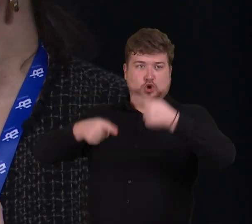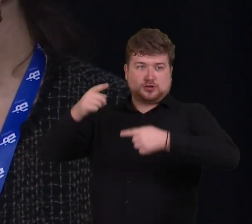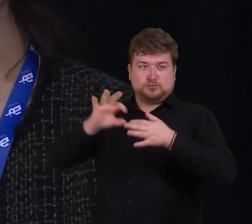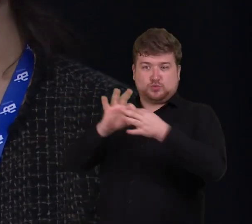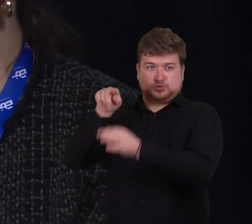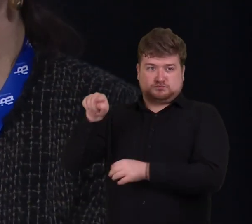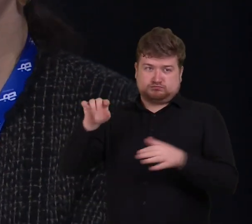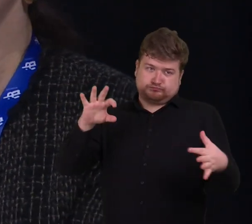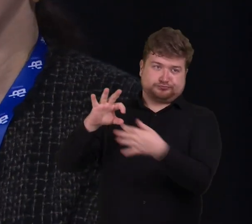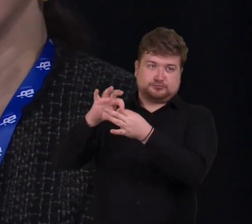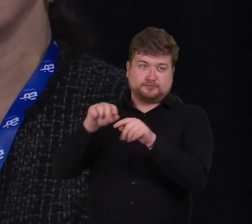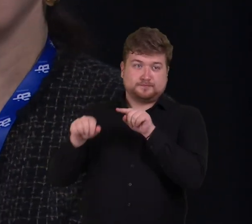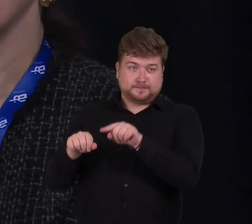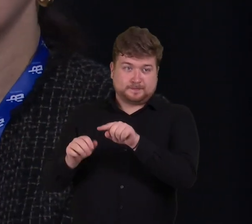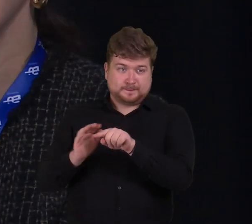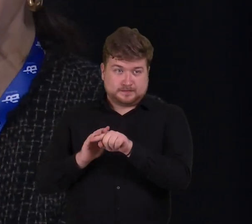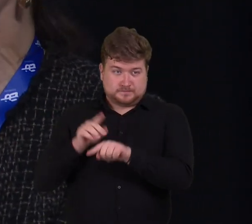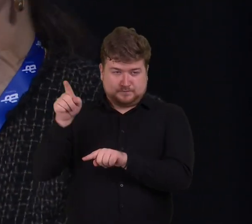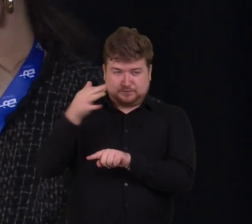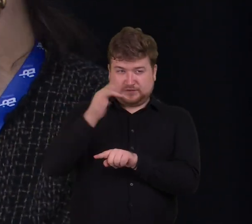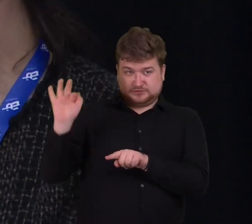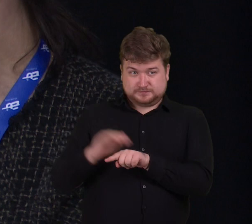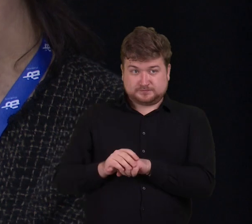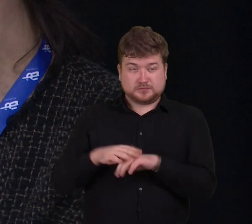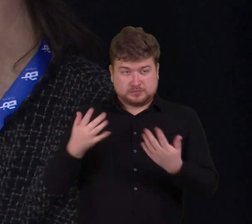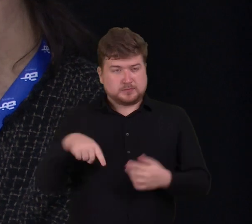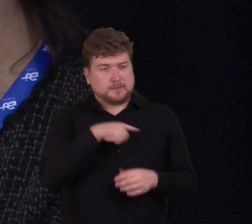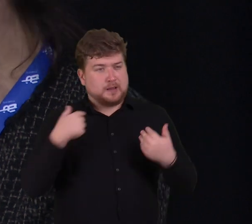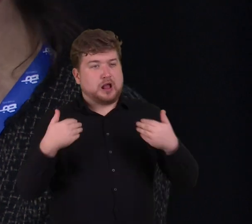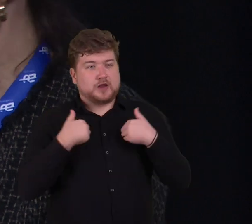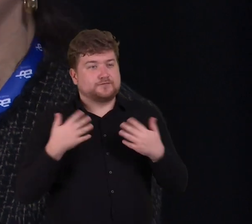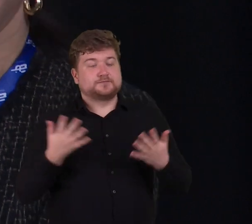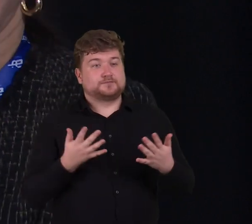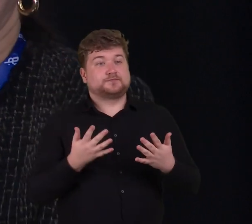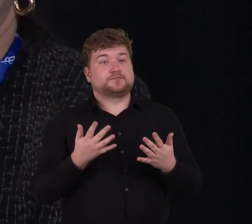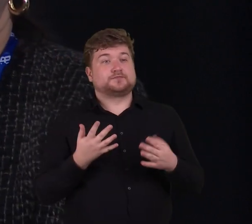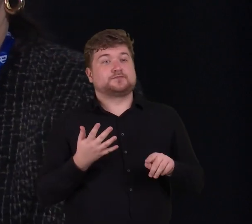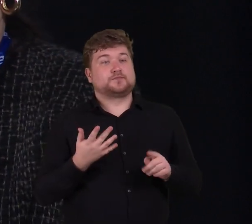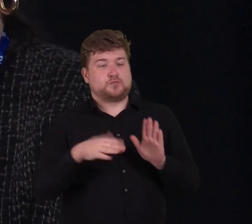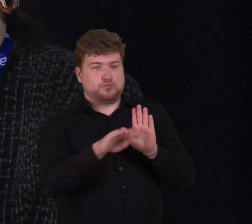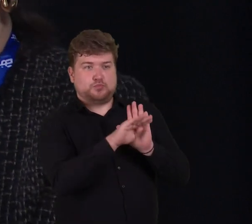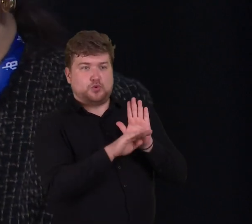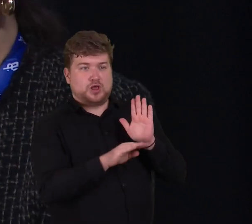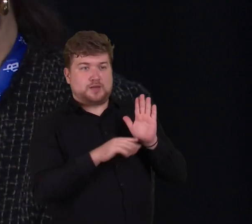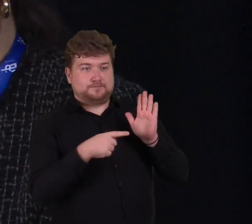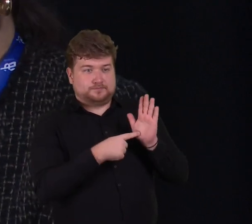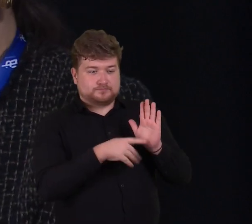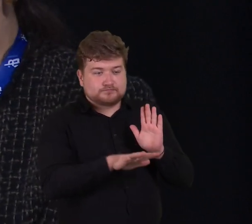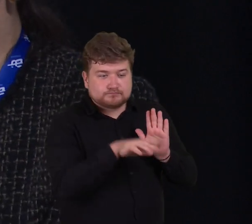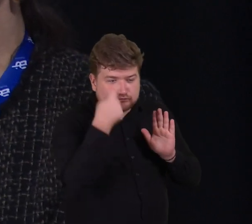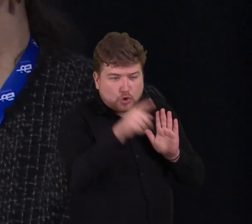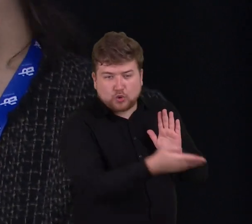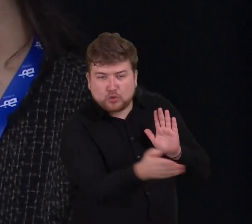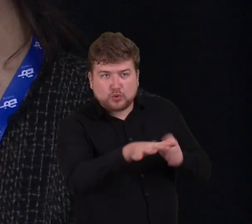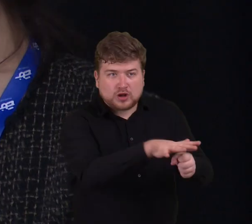that the regions, the 18 regions of France, in